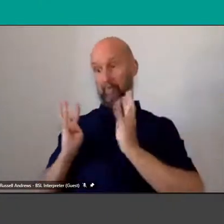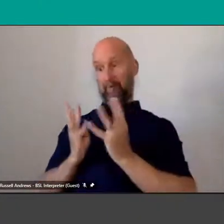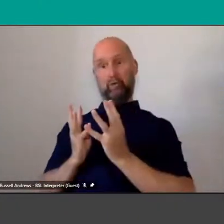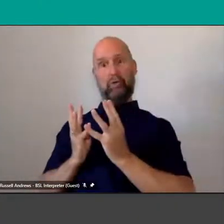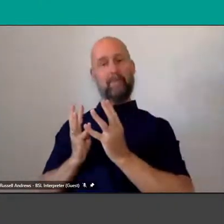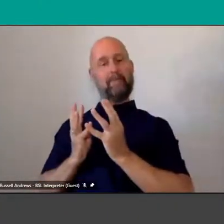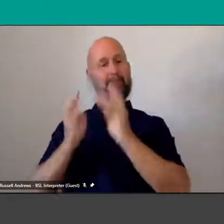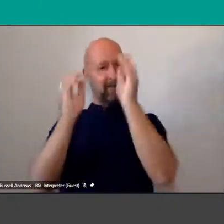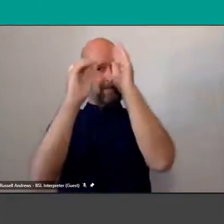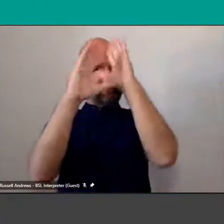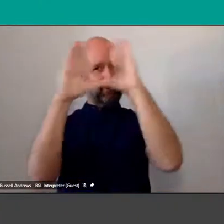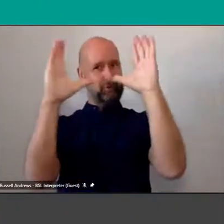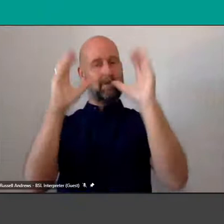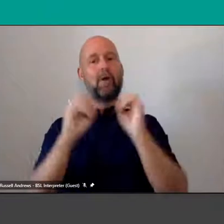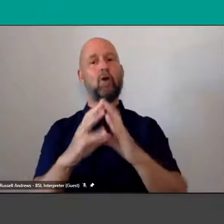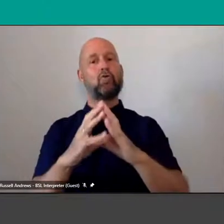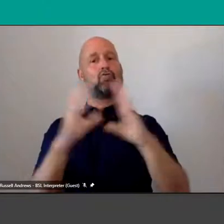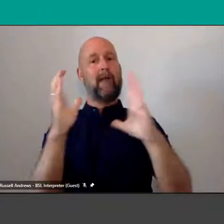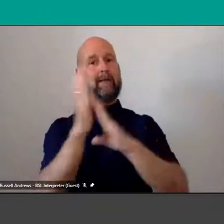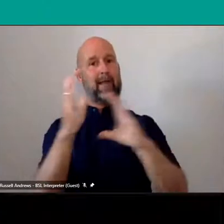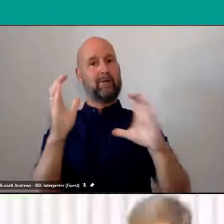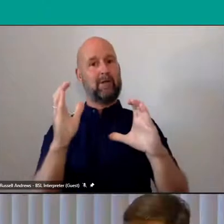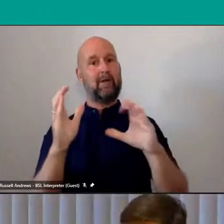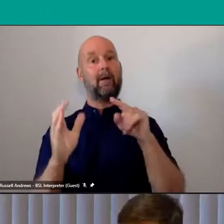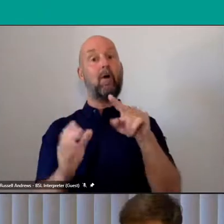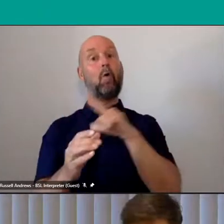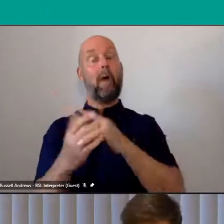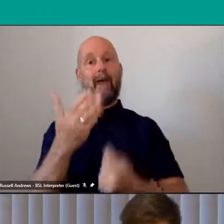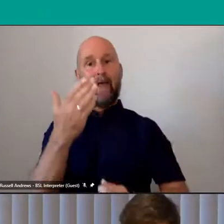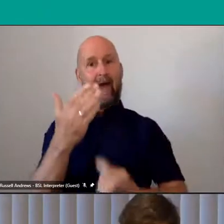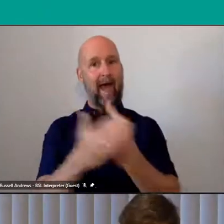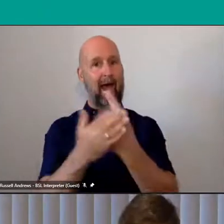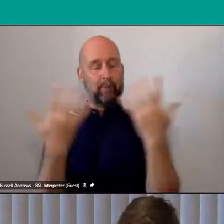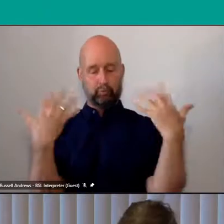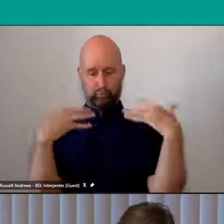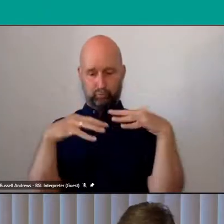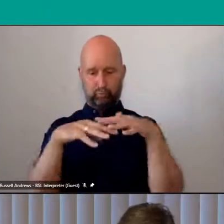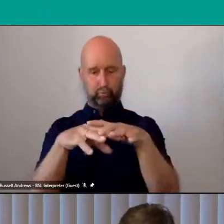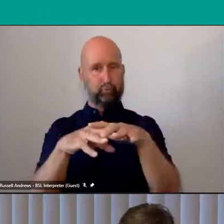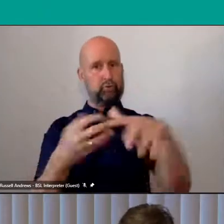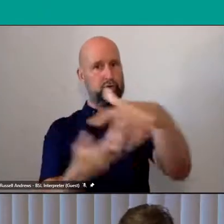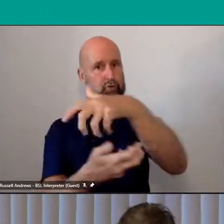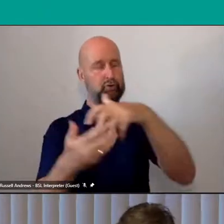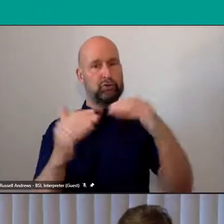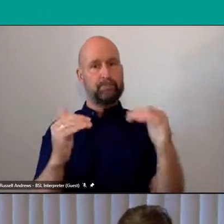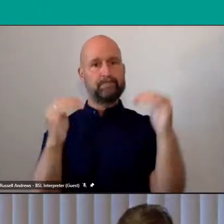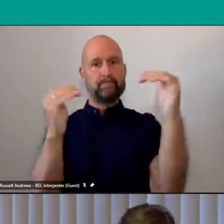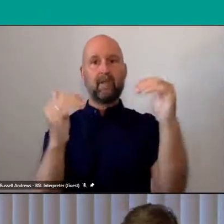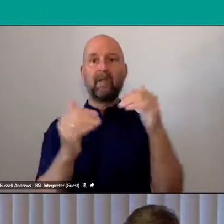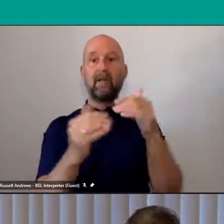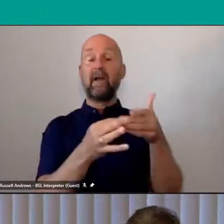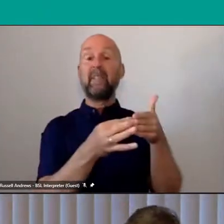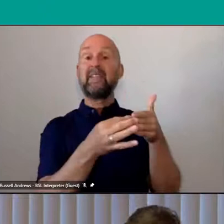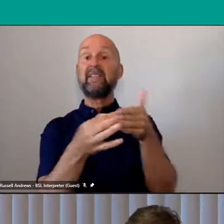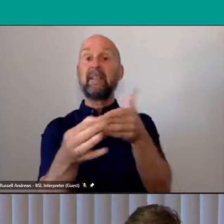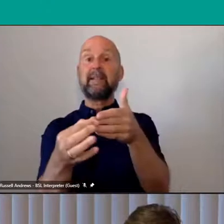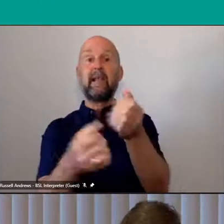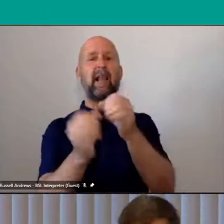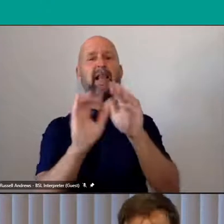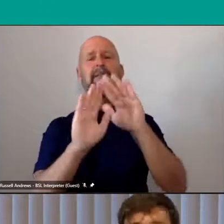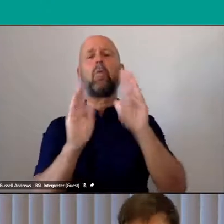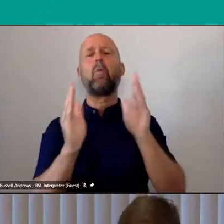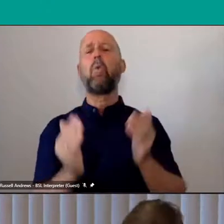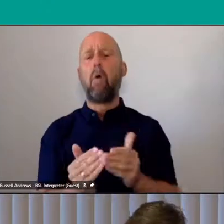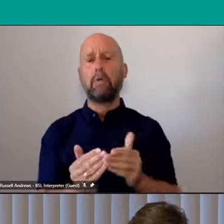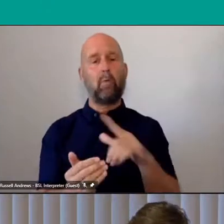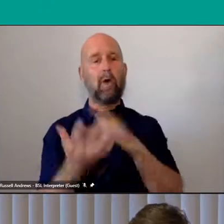Greater Manchester will be the place where they do all happen, the city region that leads the world in realising that